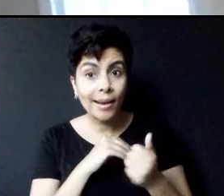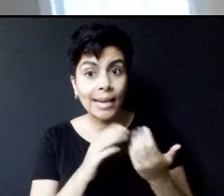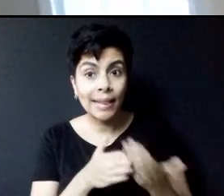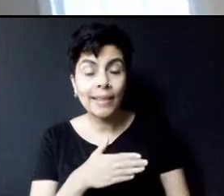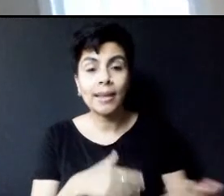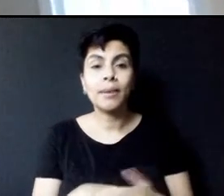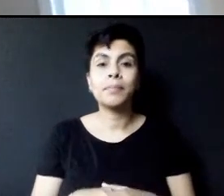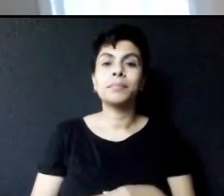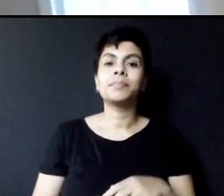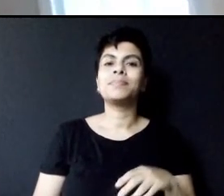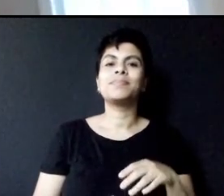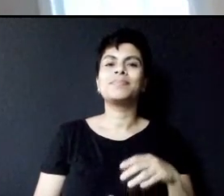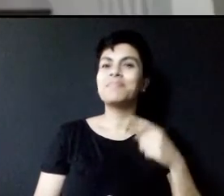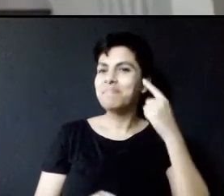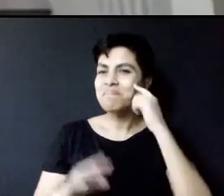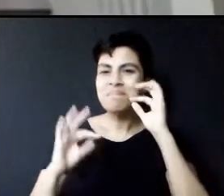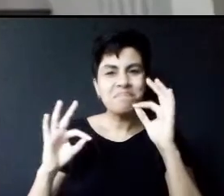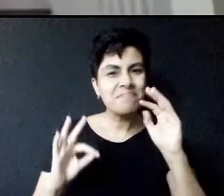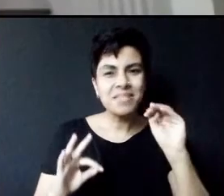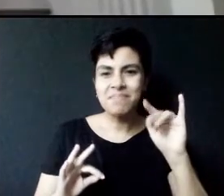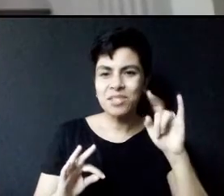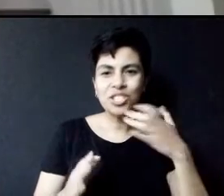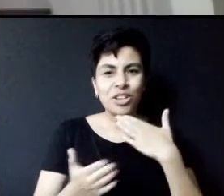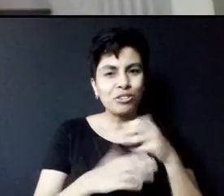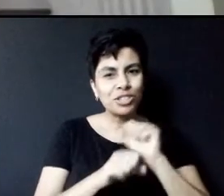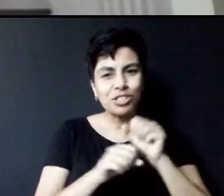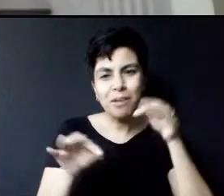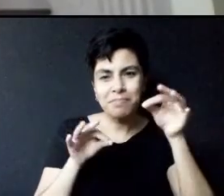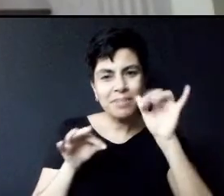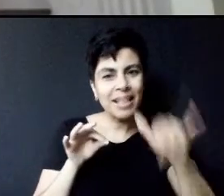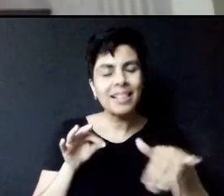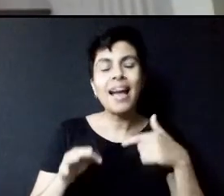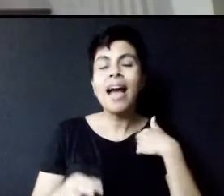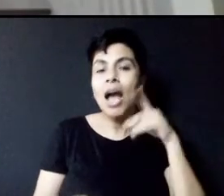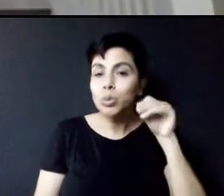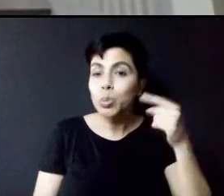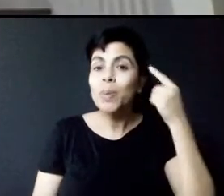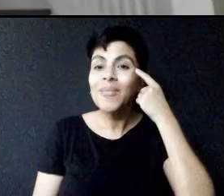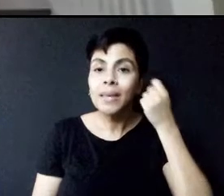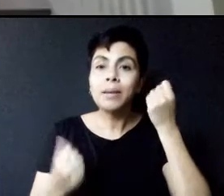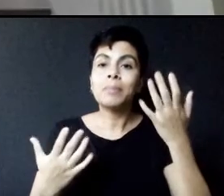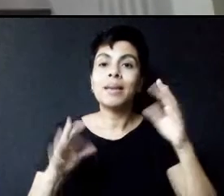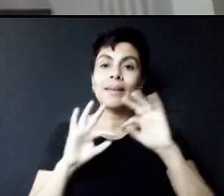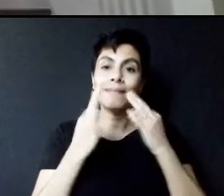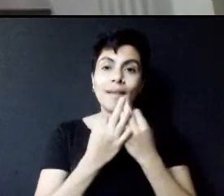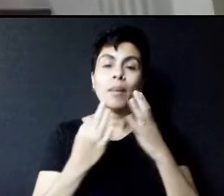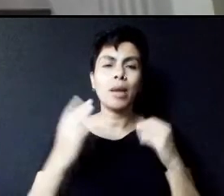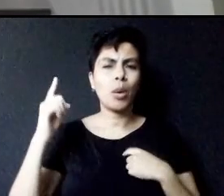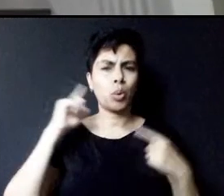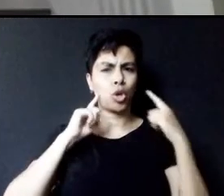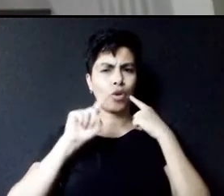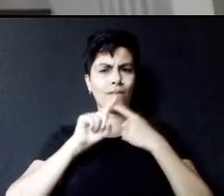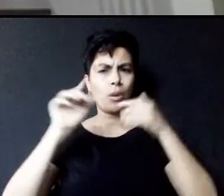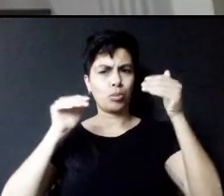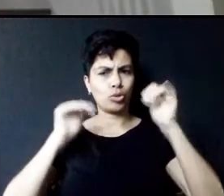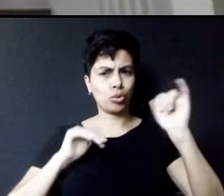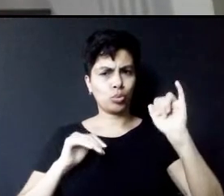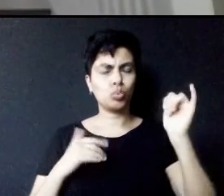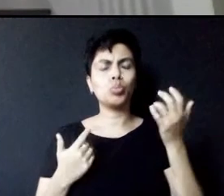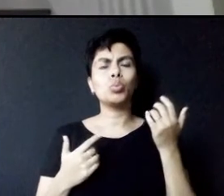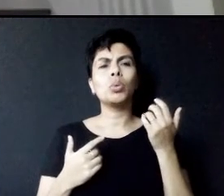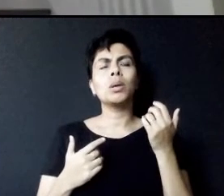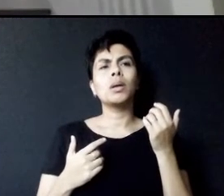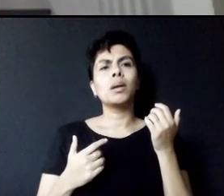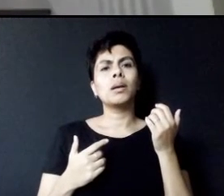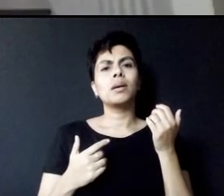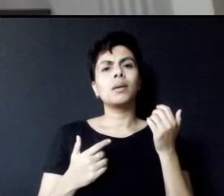add to that? I think Michelle did a great job answering that. But I think a lot of families, and we hear it from adults,